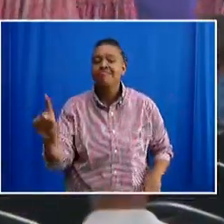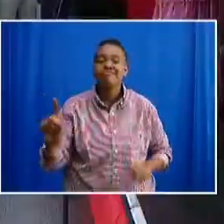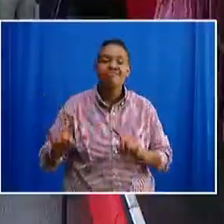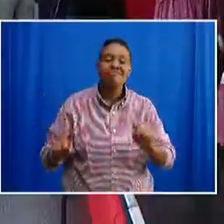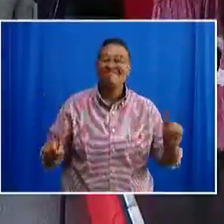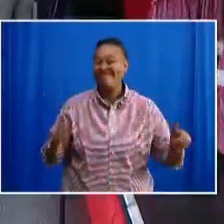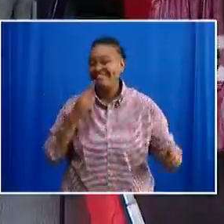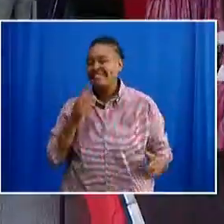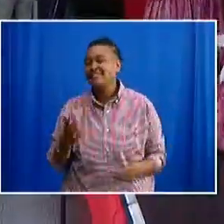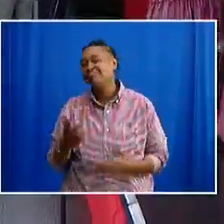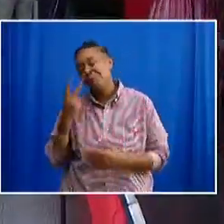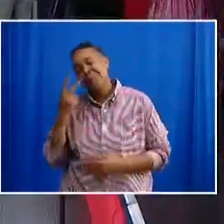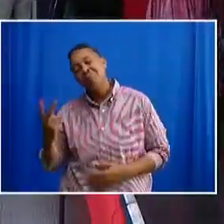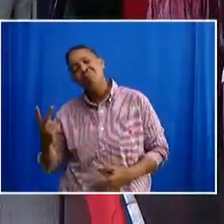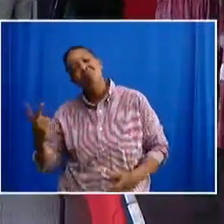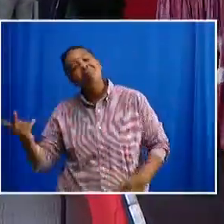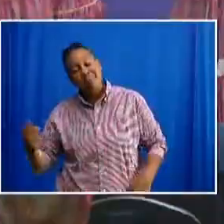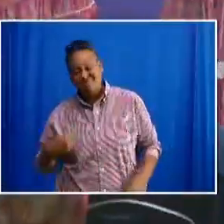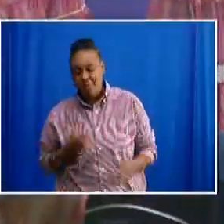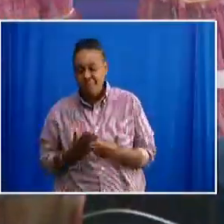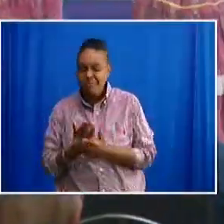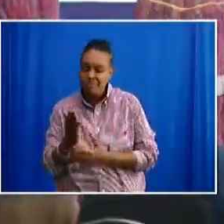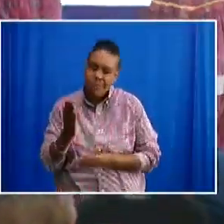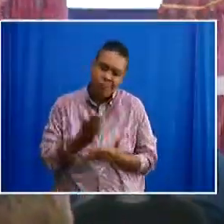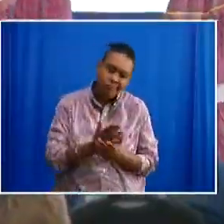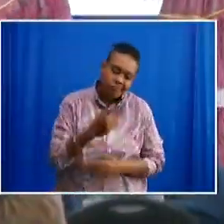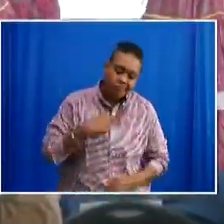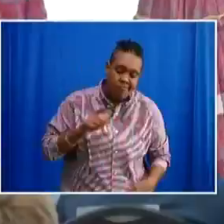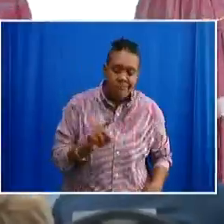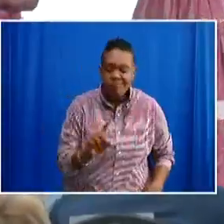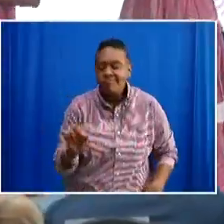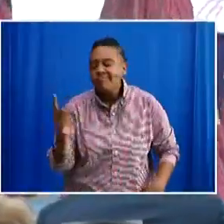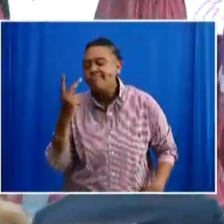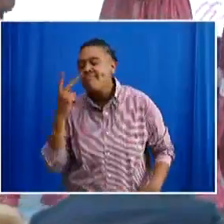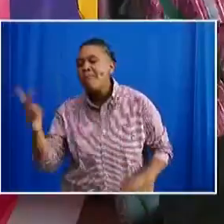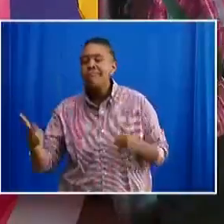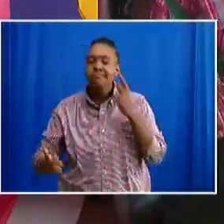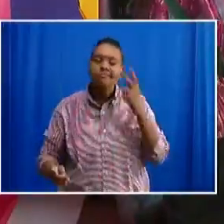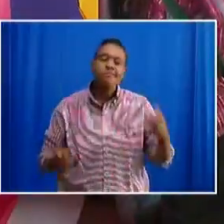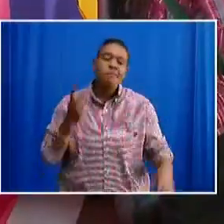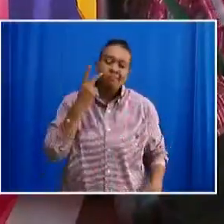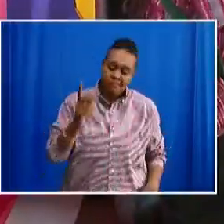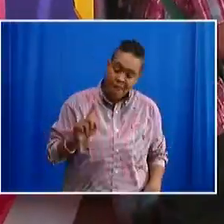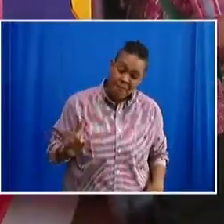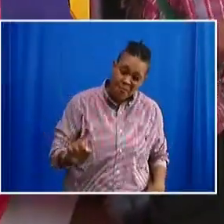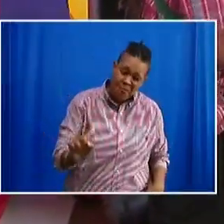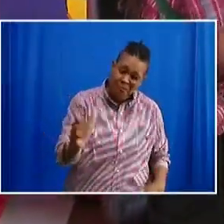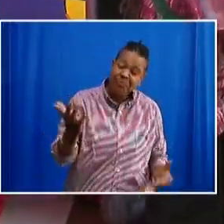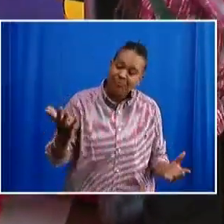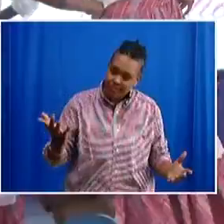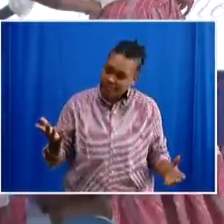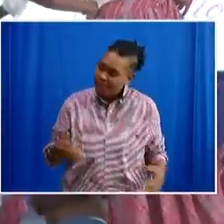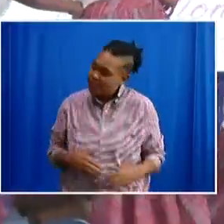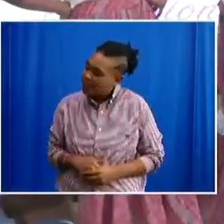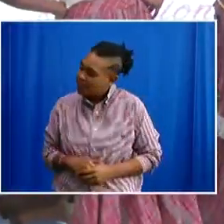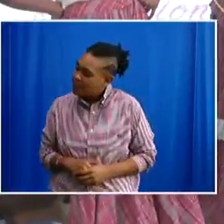road. Sing Charlie Molly call you. Right through the rocky road. Sing Charlie Molly call you.